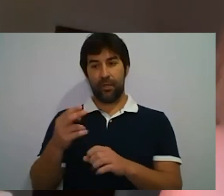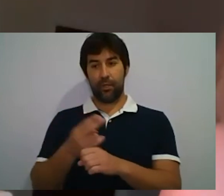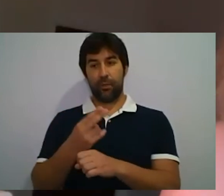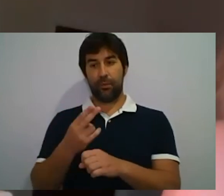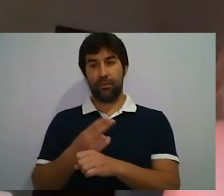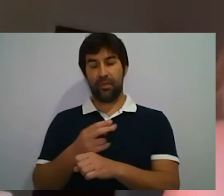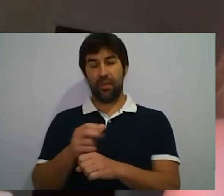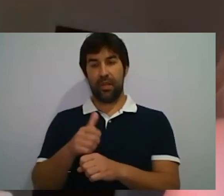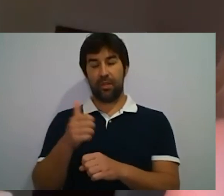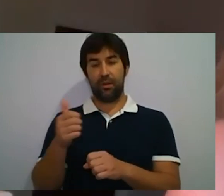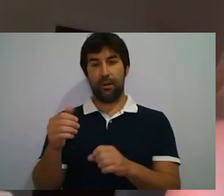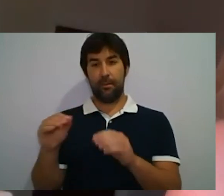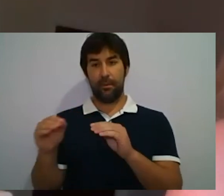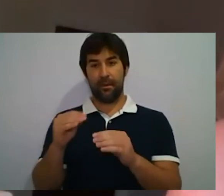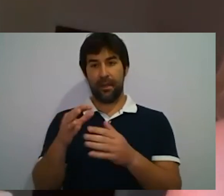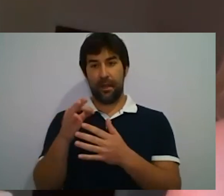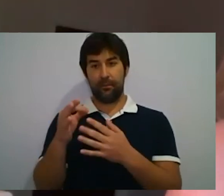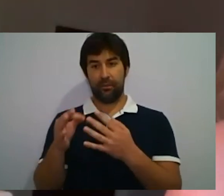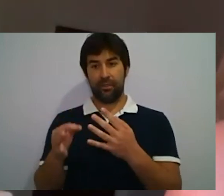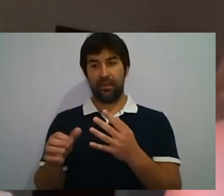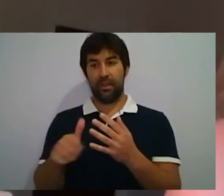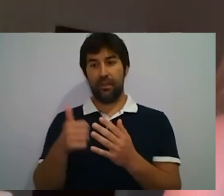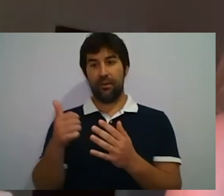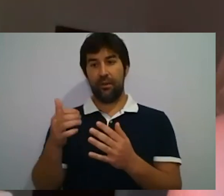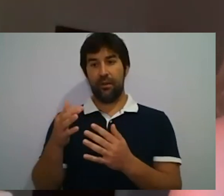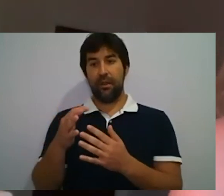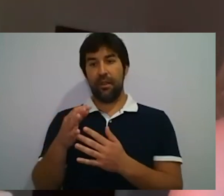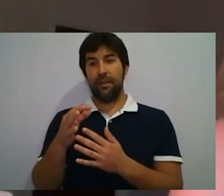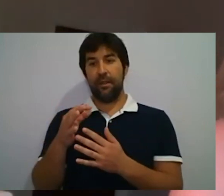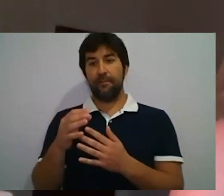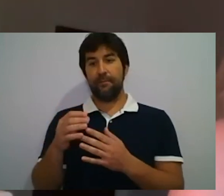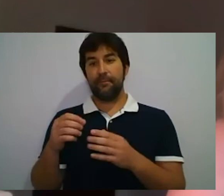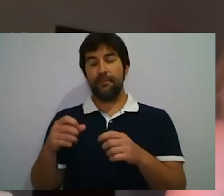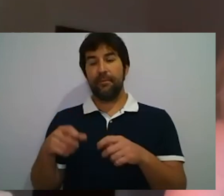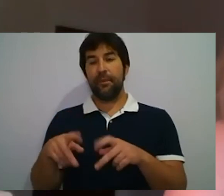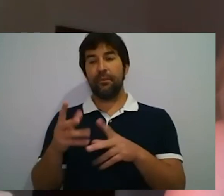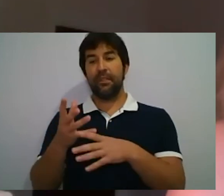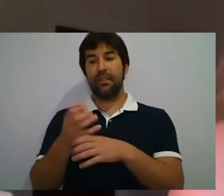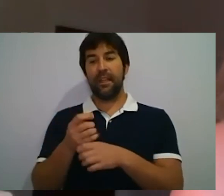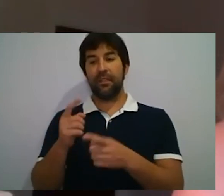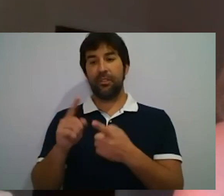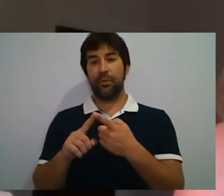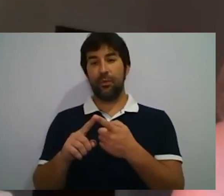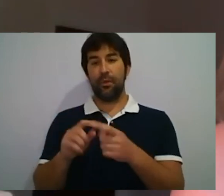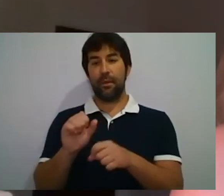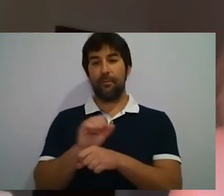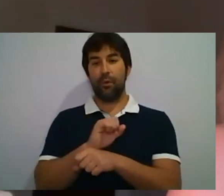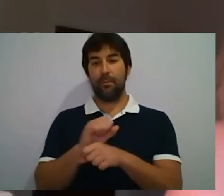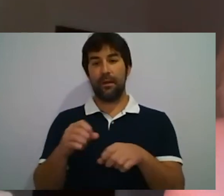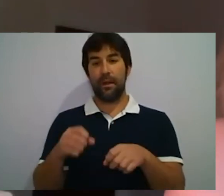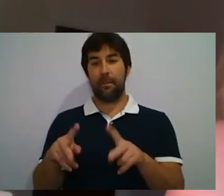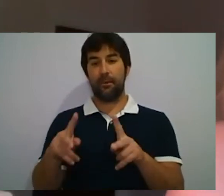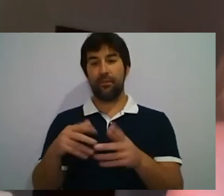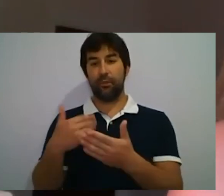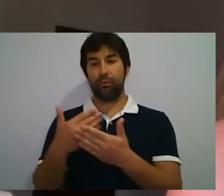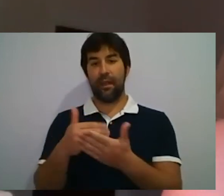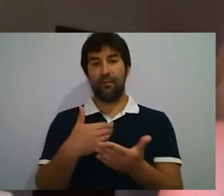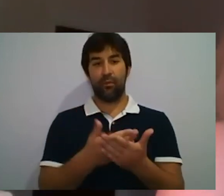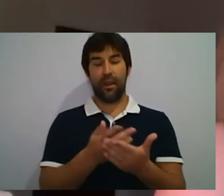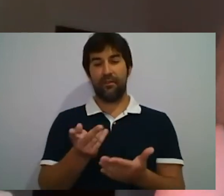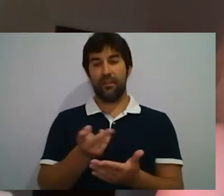of the origins and destinations and the travel flow of vehicular demands around an area, and if our intersections and streets can really handle